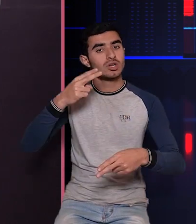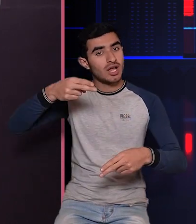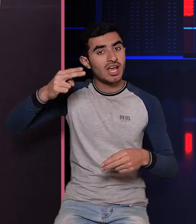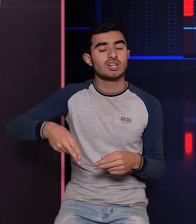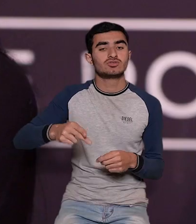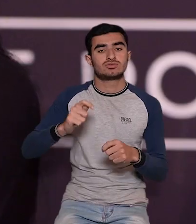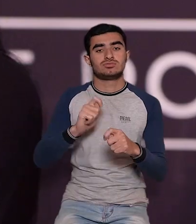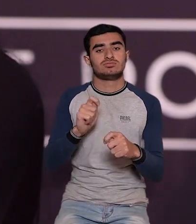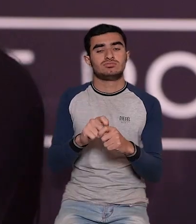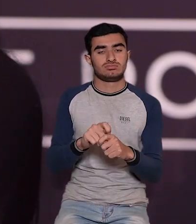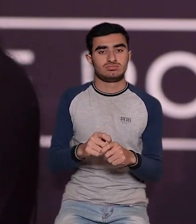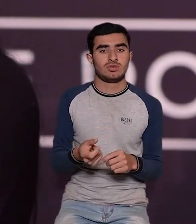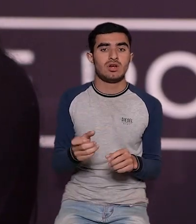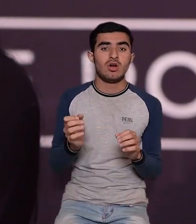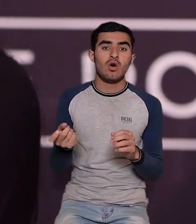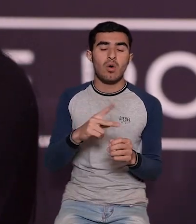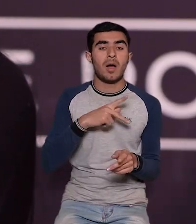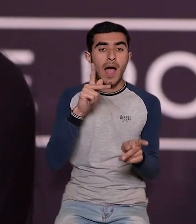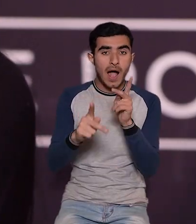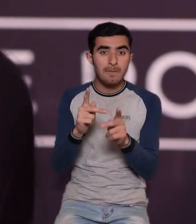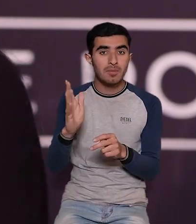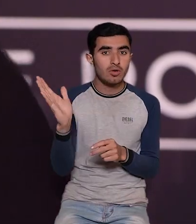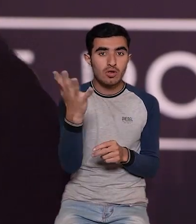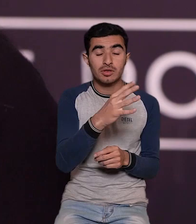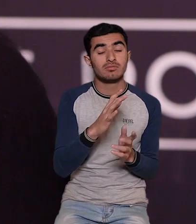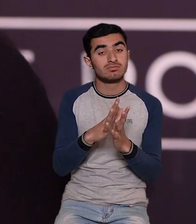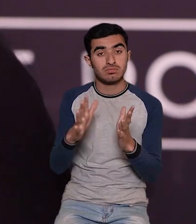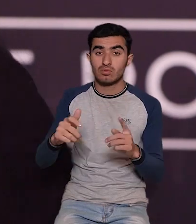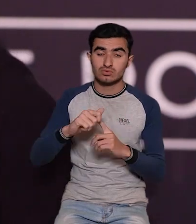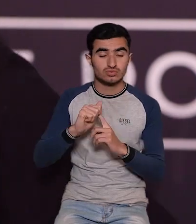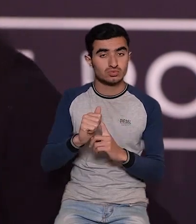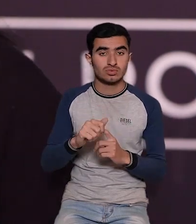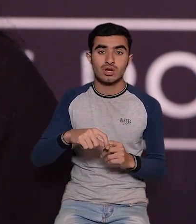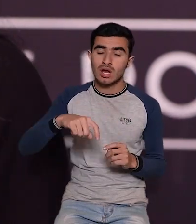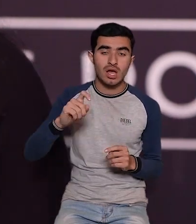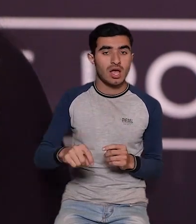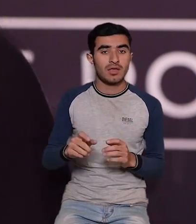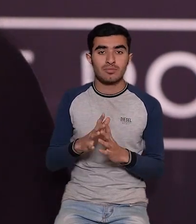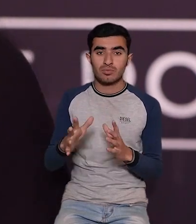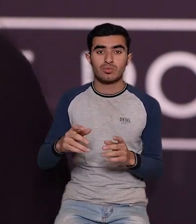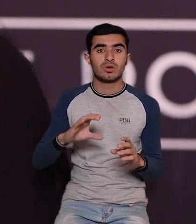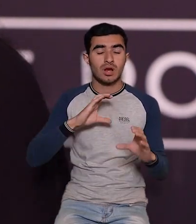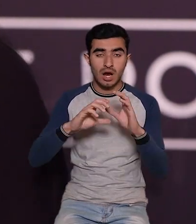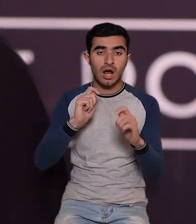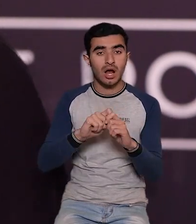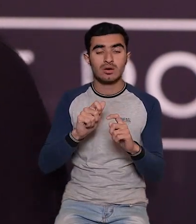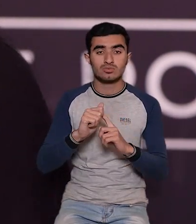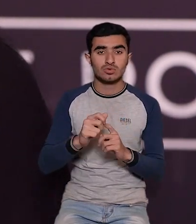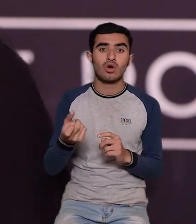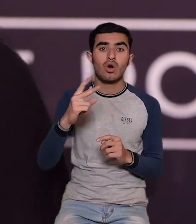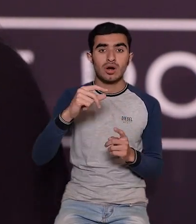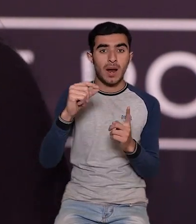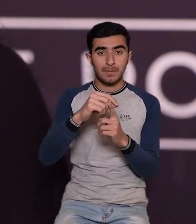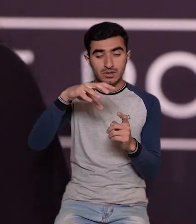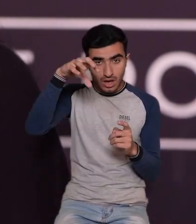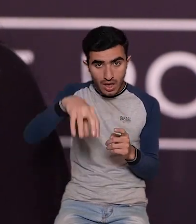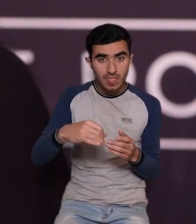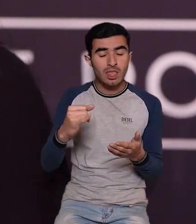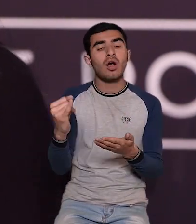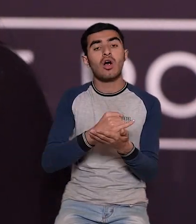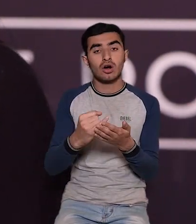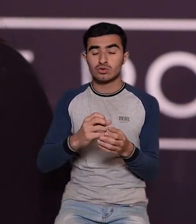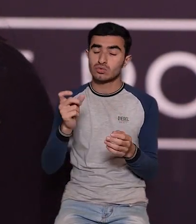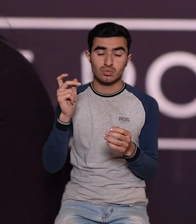are the people we need to work with, and our local artists also. So we have some incredible example